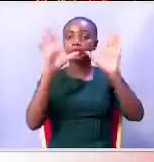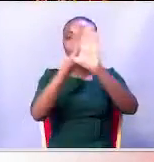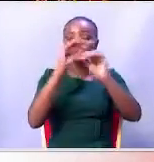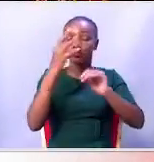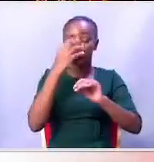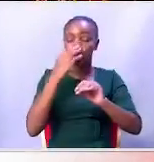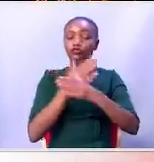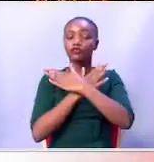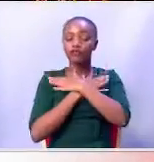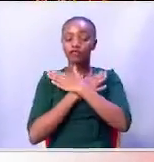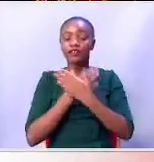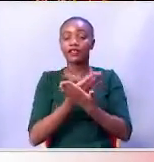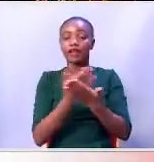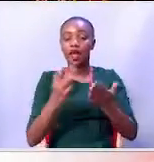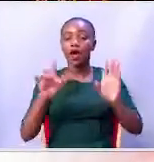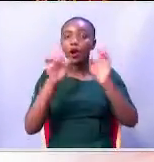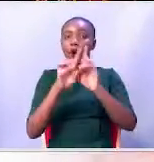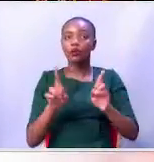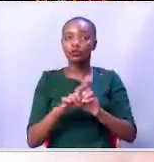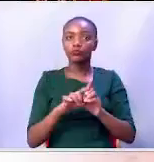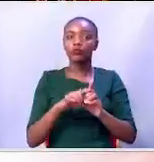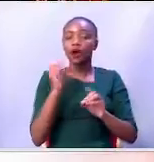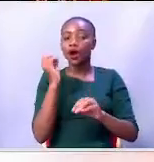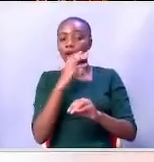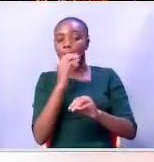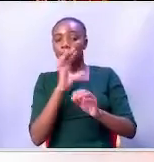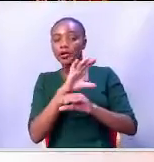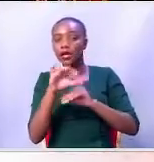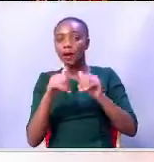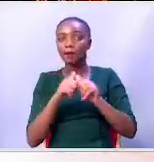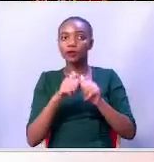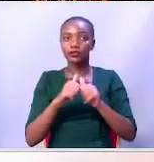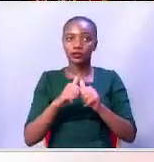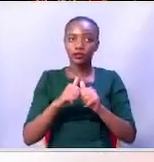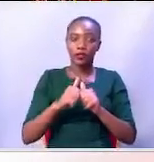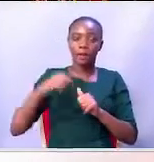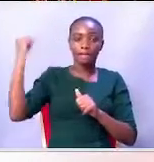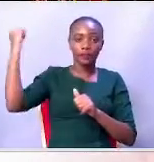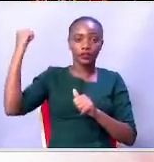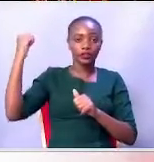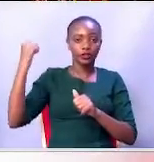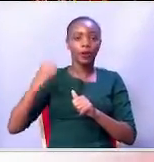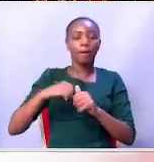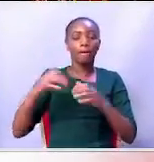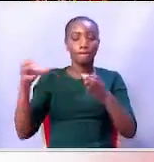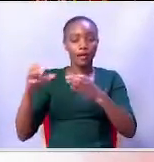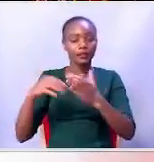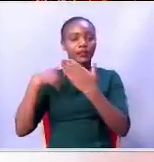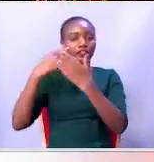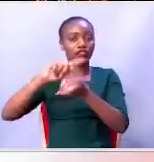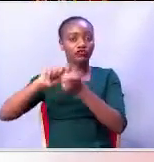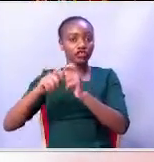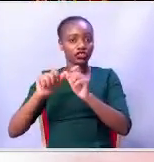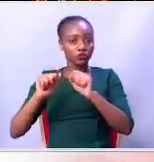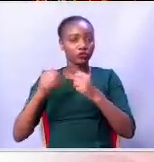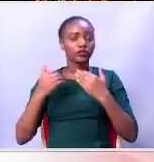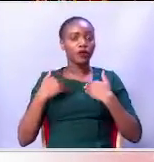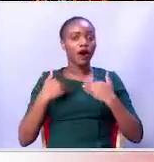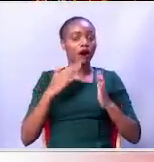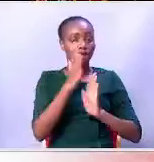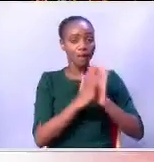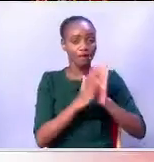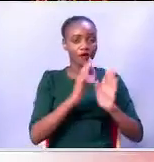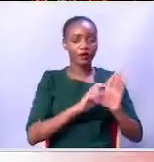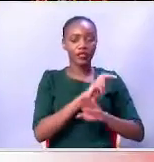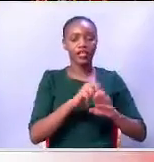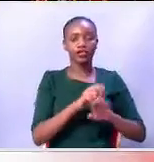Ruto's allies have also poked holes on tomorrow's political parties amendment bill debate that is set to be tabled before the National